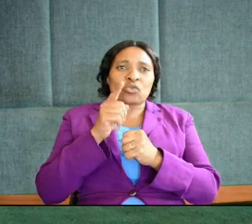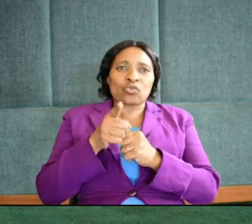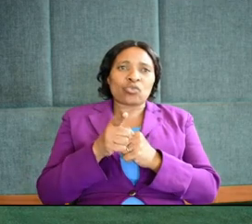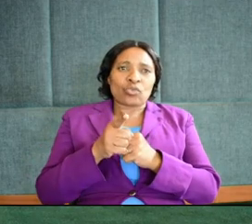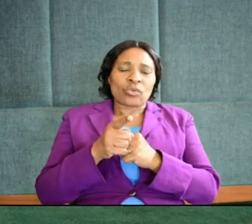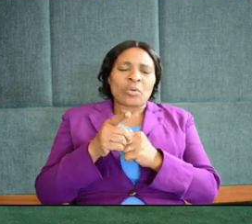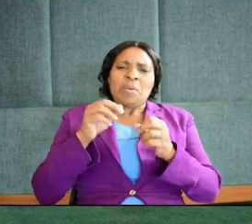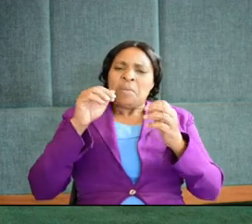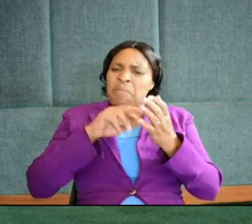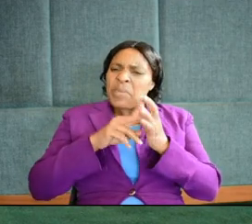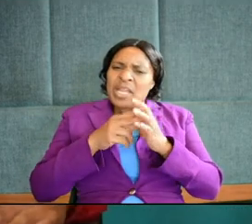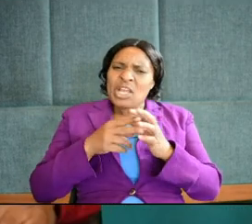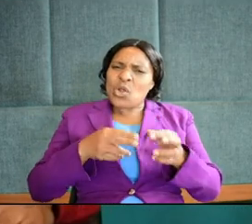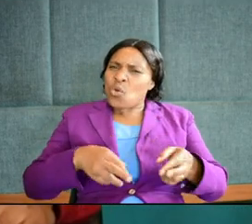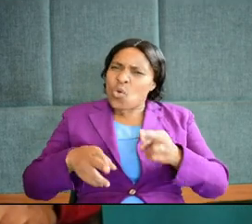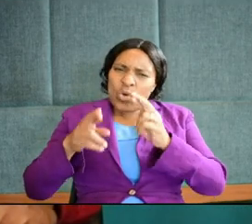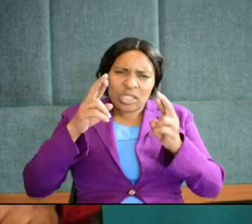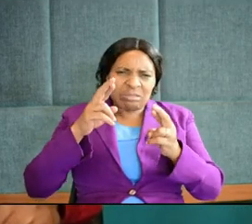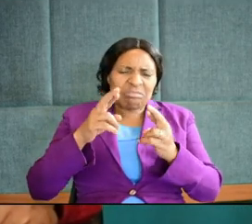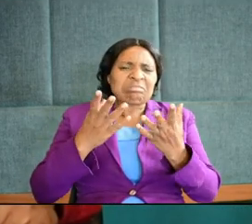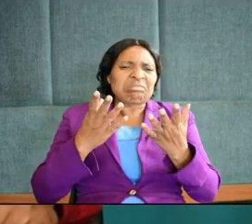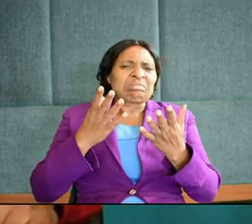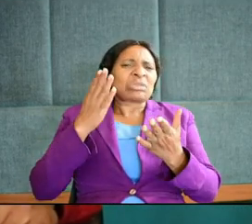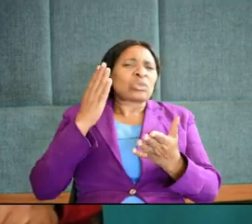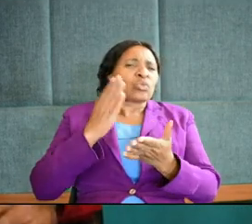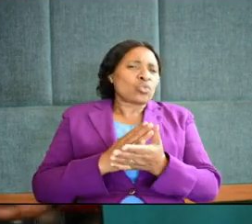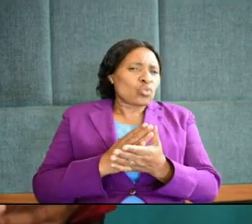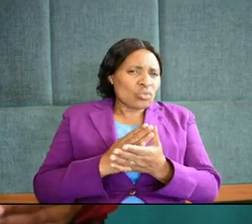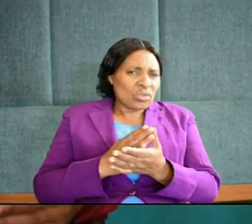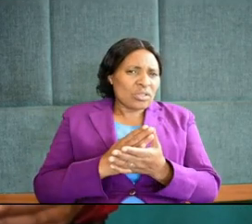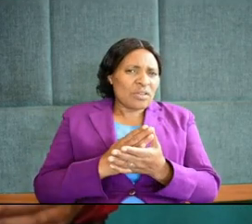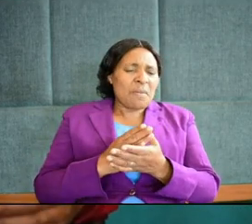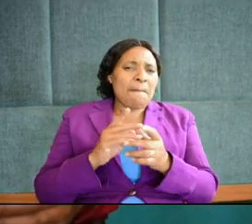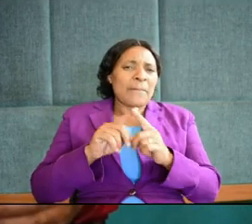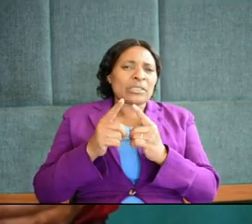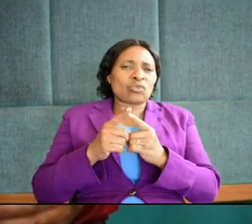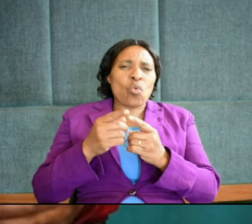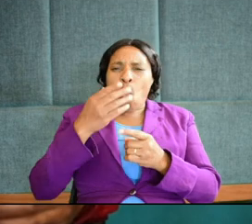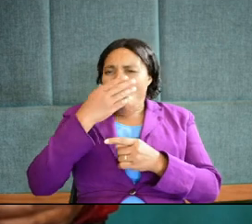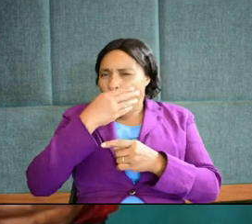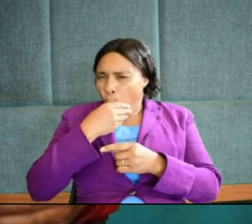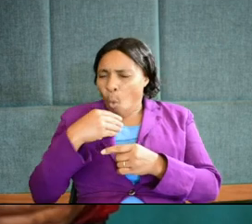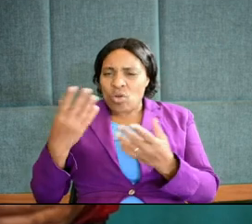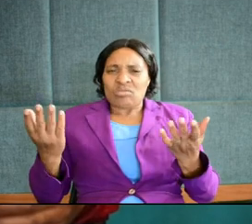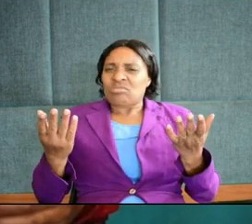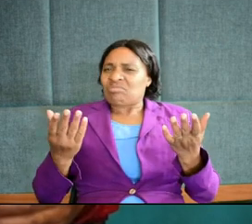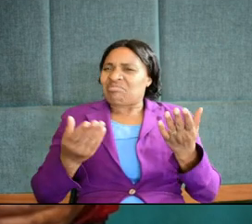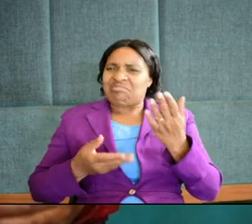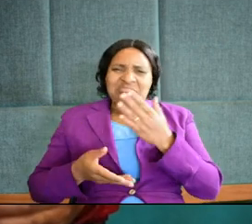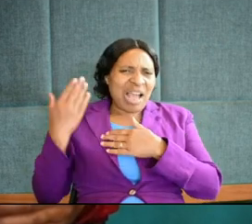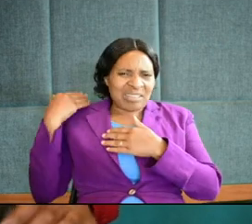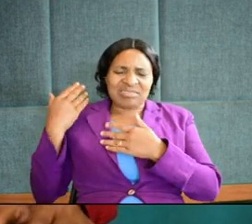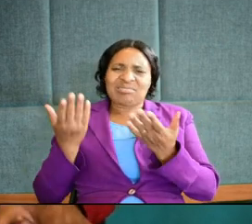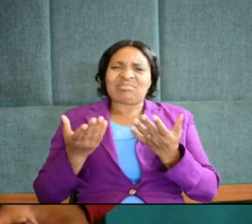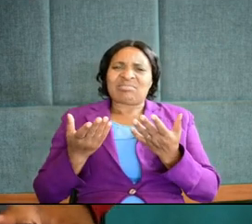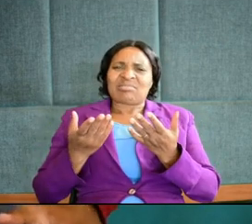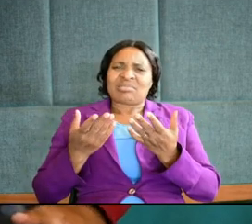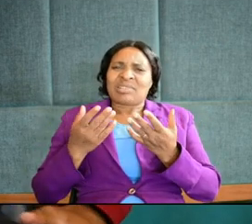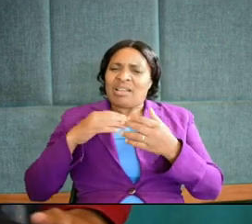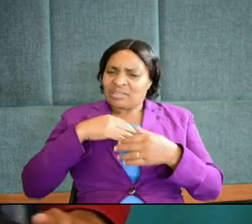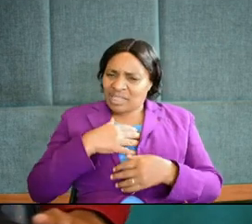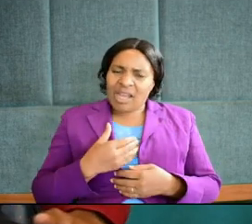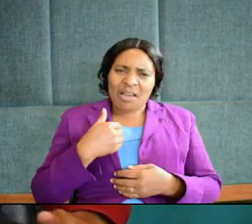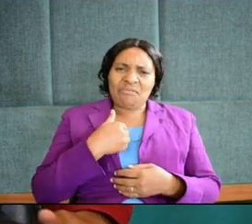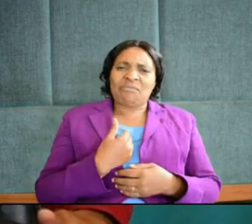mean, road trips are fun, but fun is very transient, you know? Doesn't really last. But